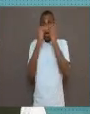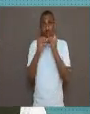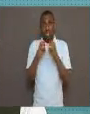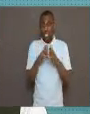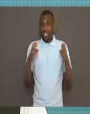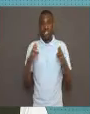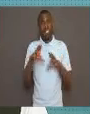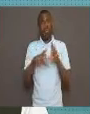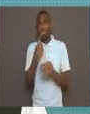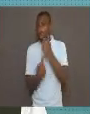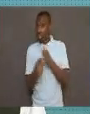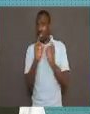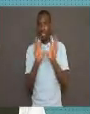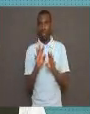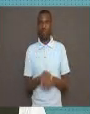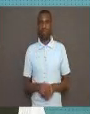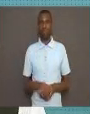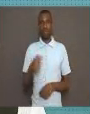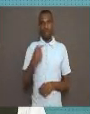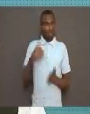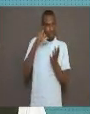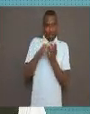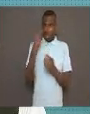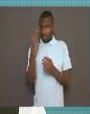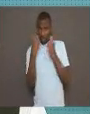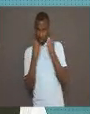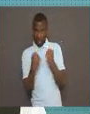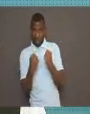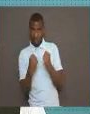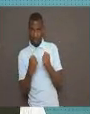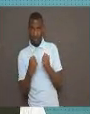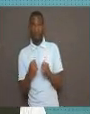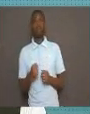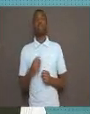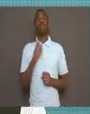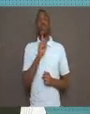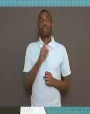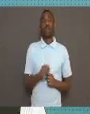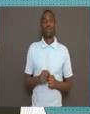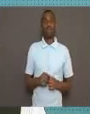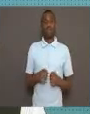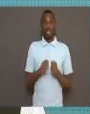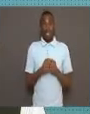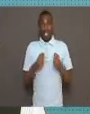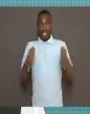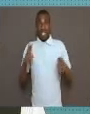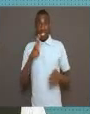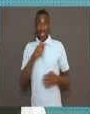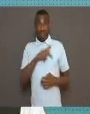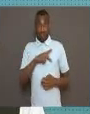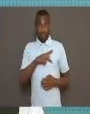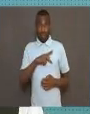extension. We can also use it to compare the elastic